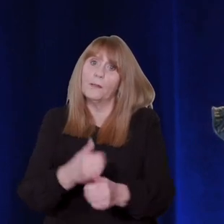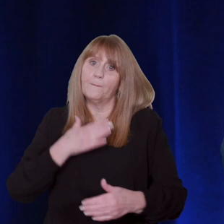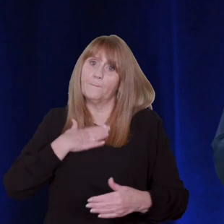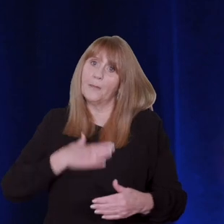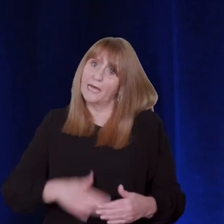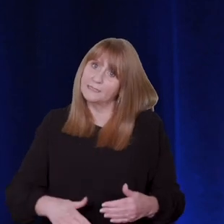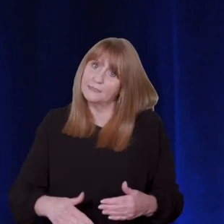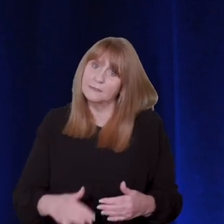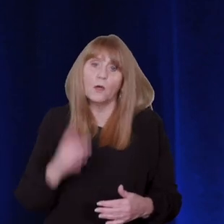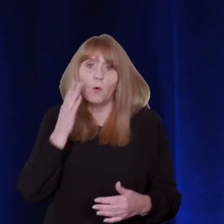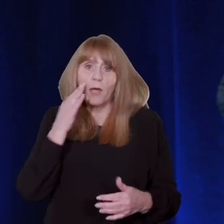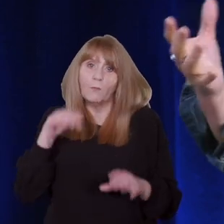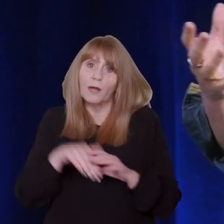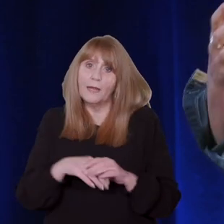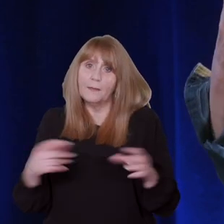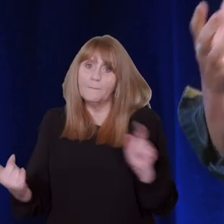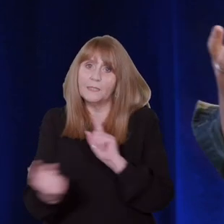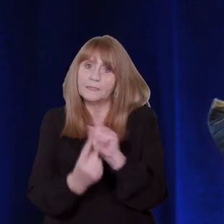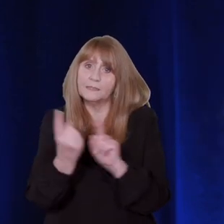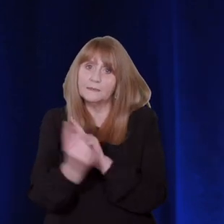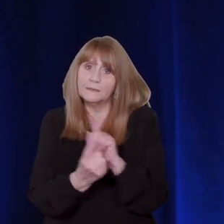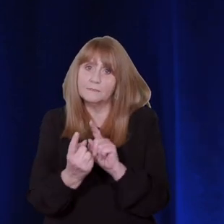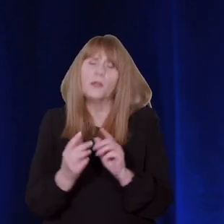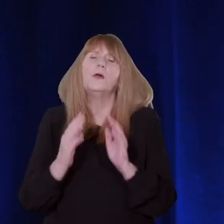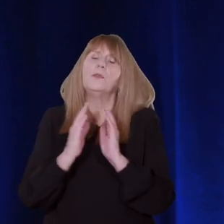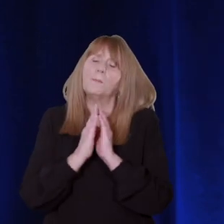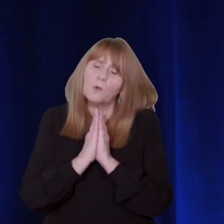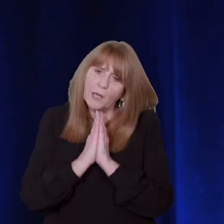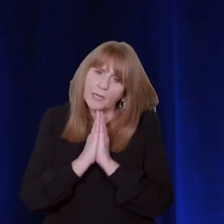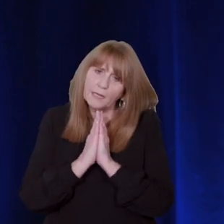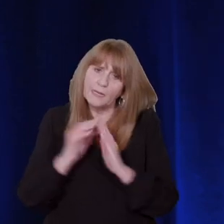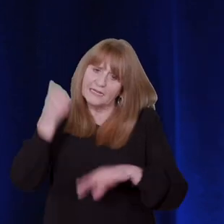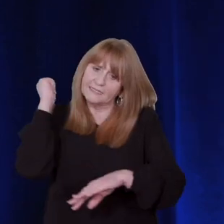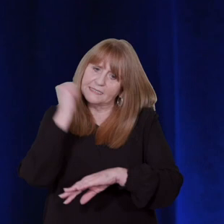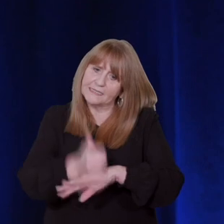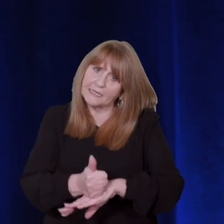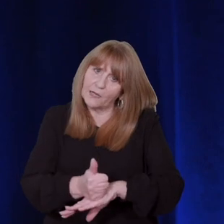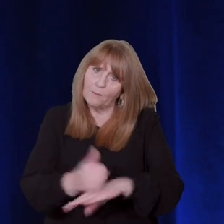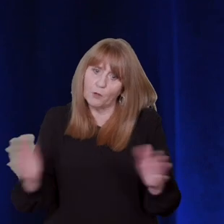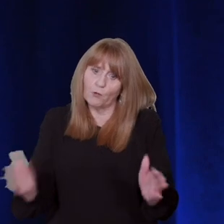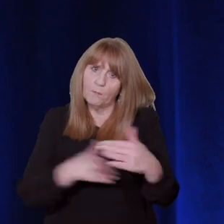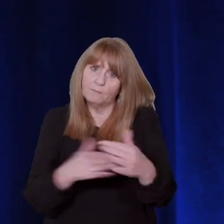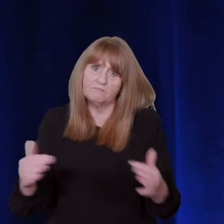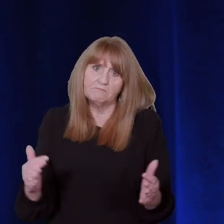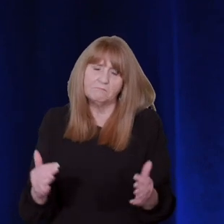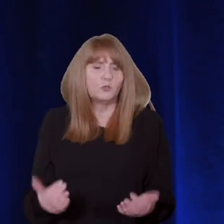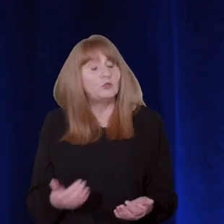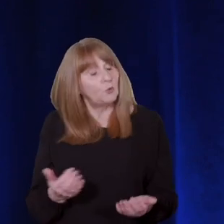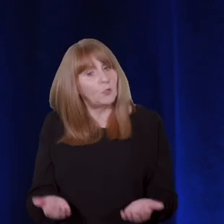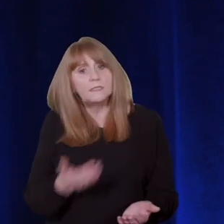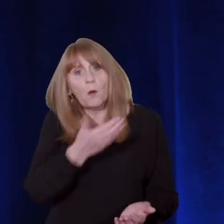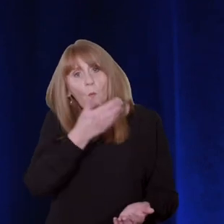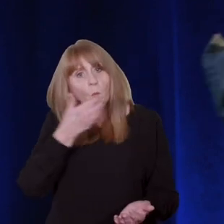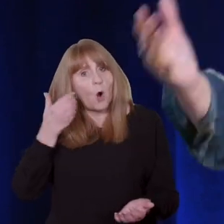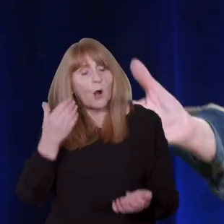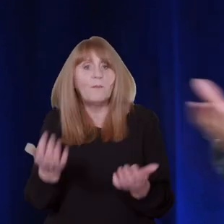the opportunity to be together. They're praying and setting up the room so it's a warm welcome. Lighting the candles, if you will. You know, we're having